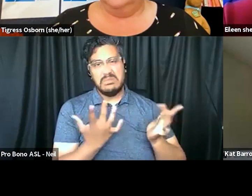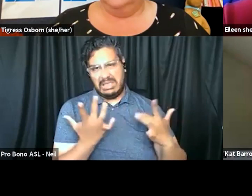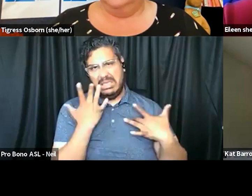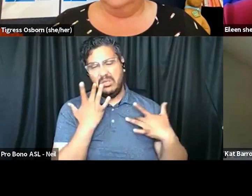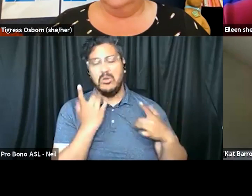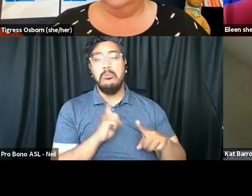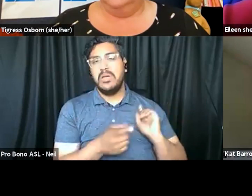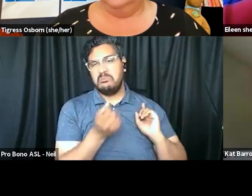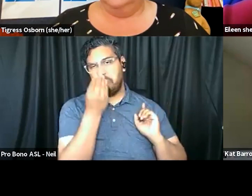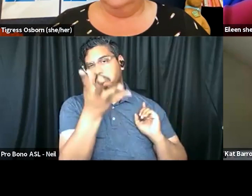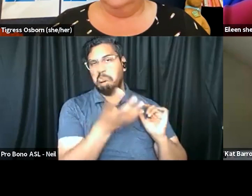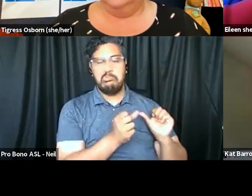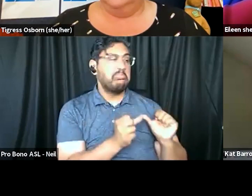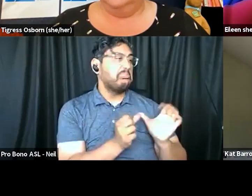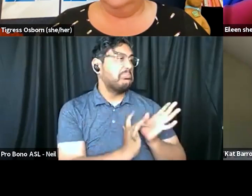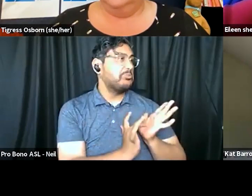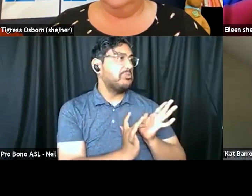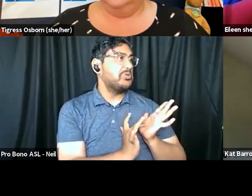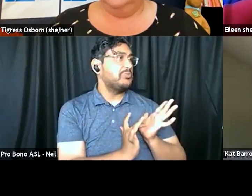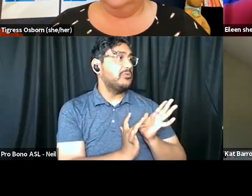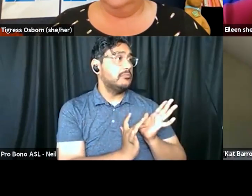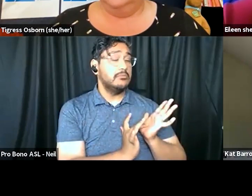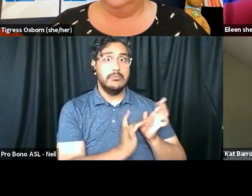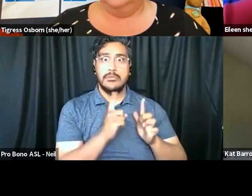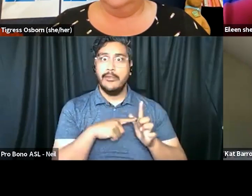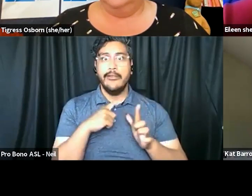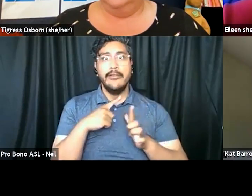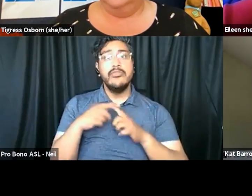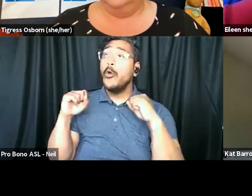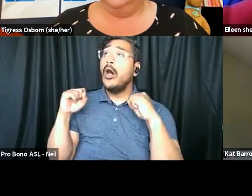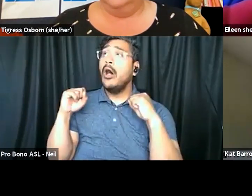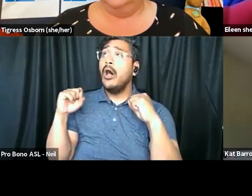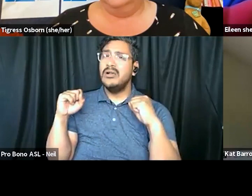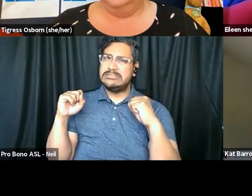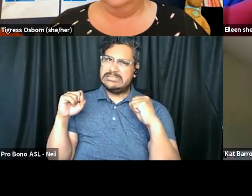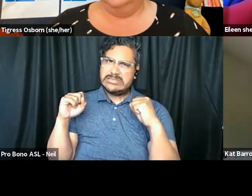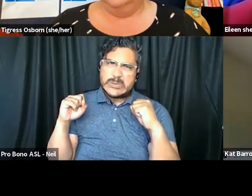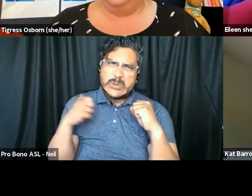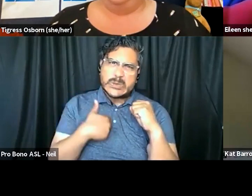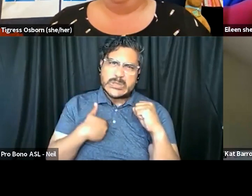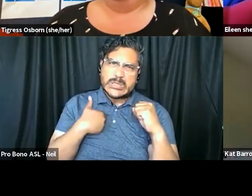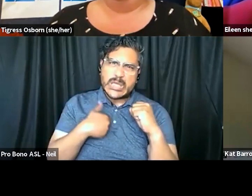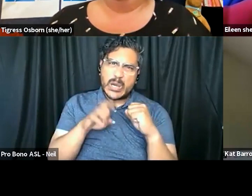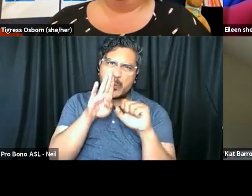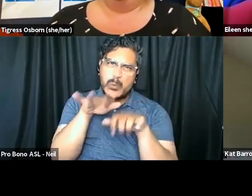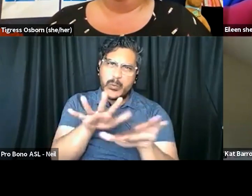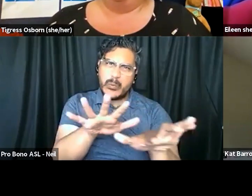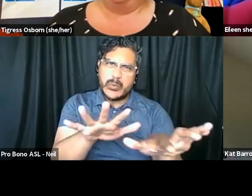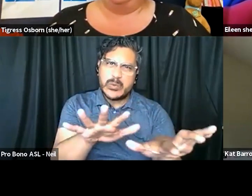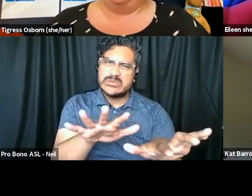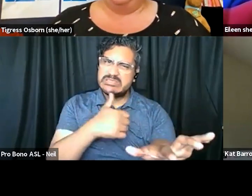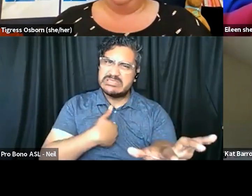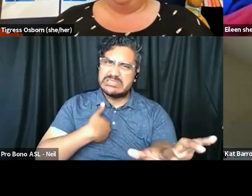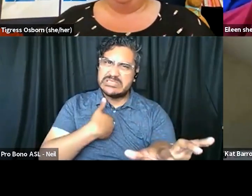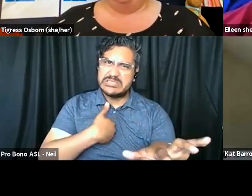tried to aerobicize. Oops, sorry about that tsunami. Today, little ones, your mother